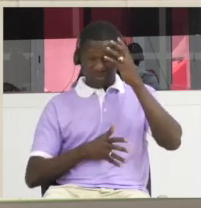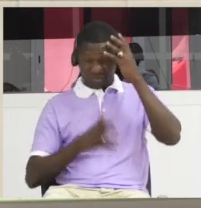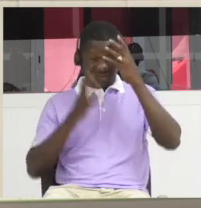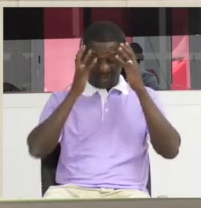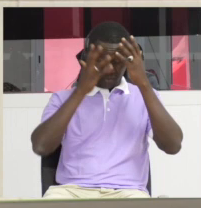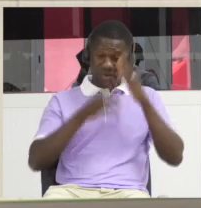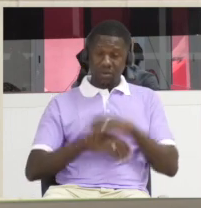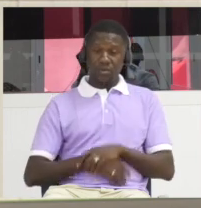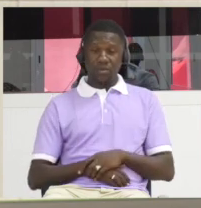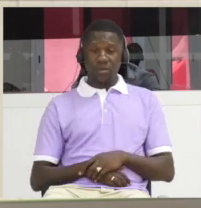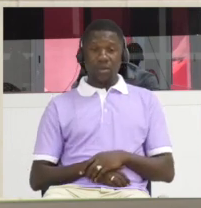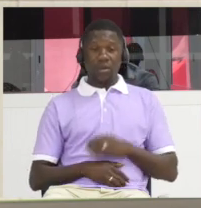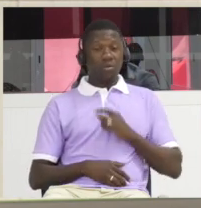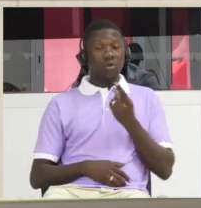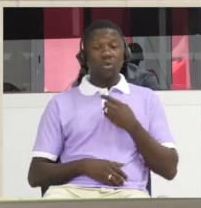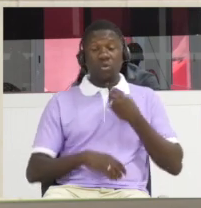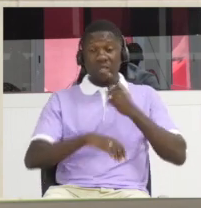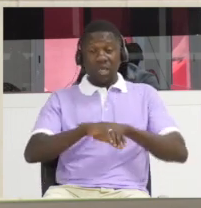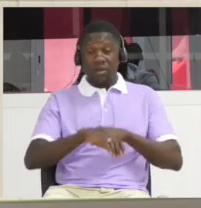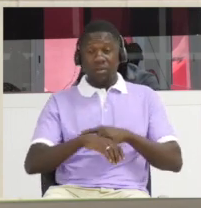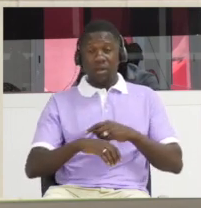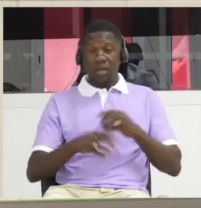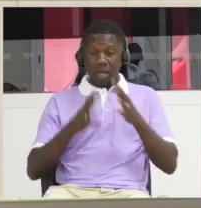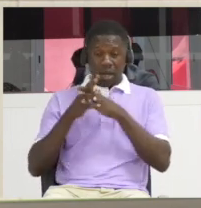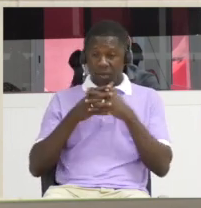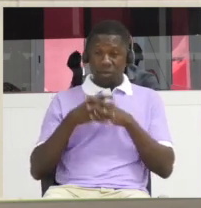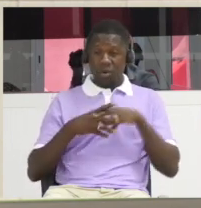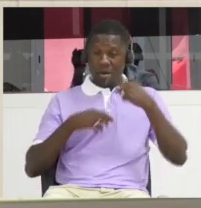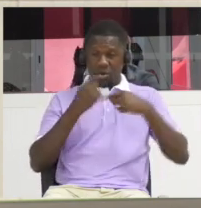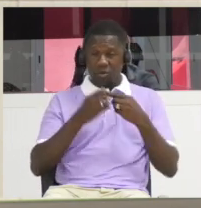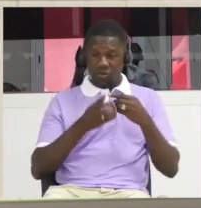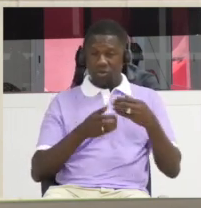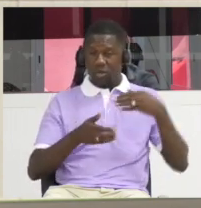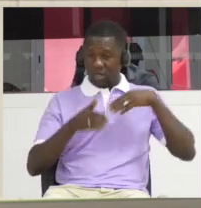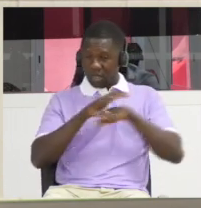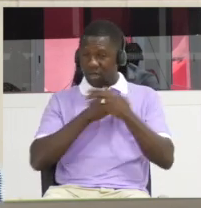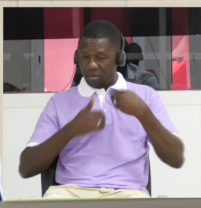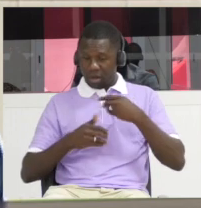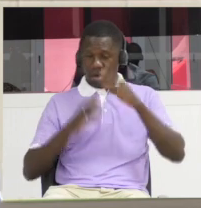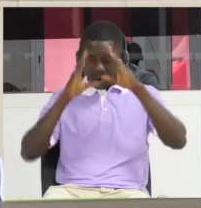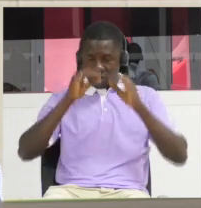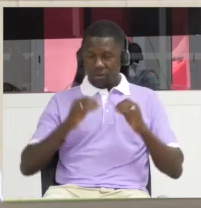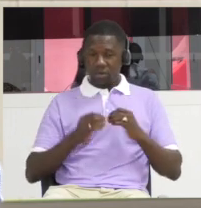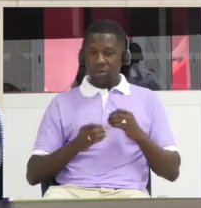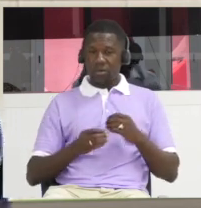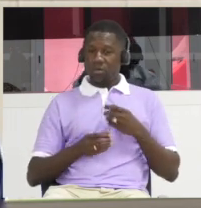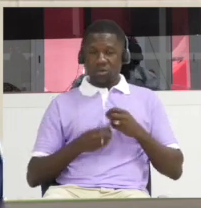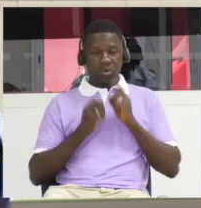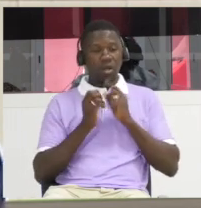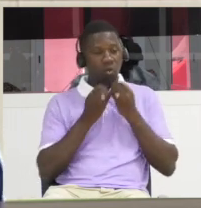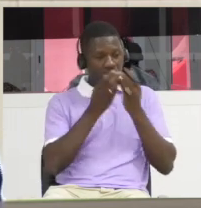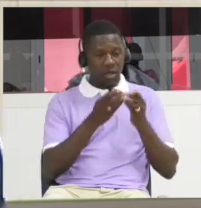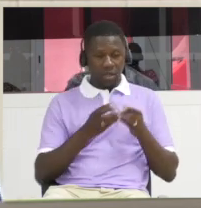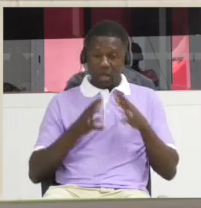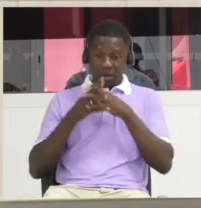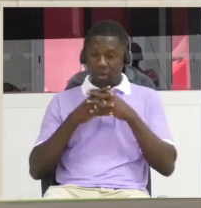just as the Americans were about to enter my office, so I told him, in fact, the Americans are here to